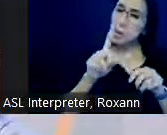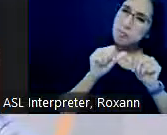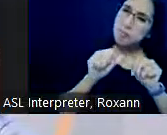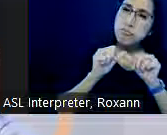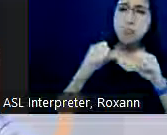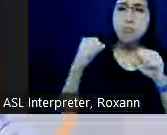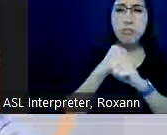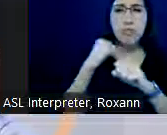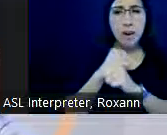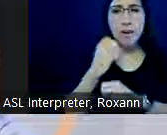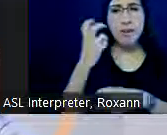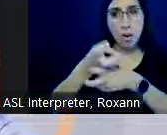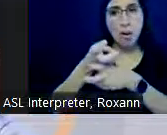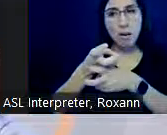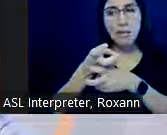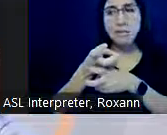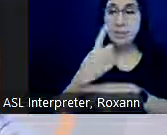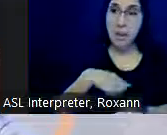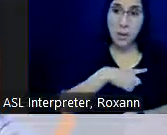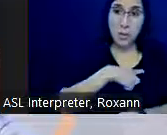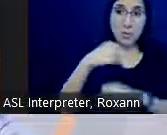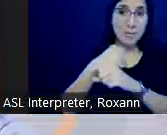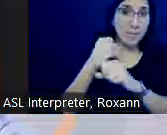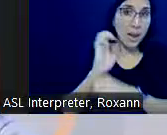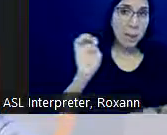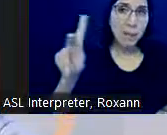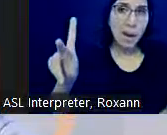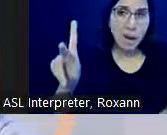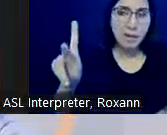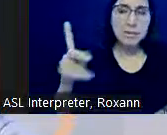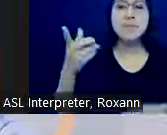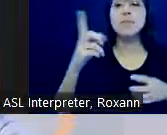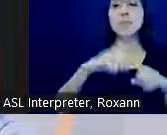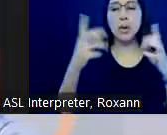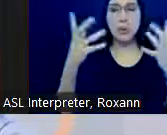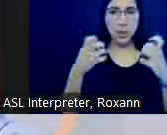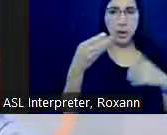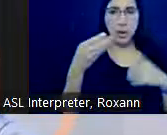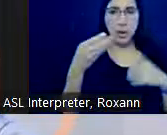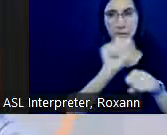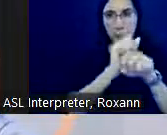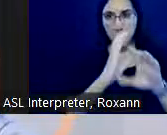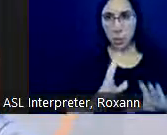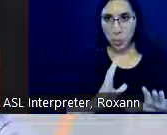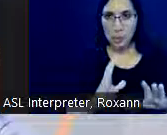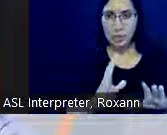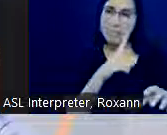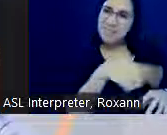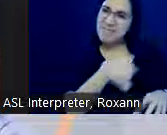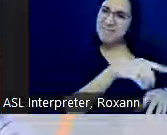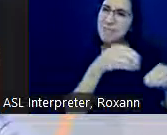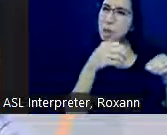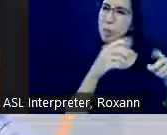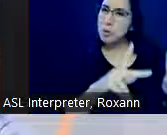fight back or fight with us. So we want to give employers an opportunity to understand what is